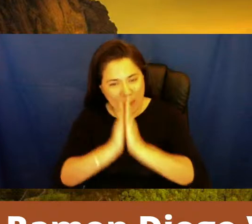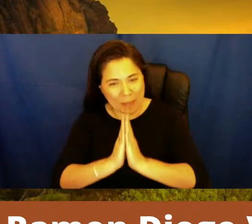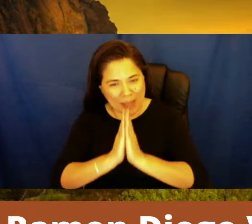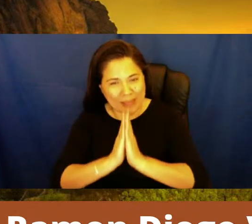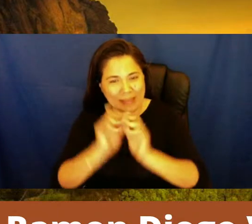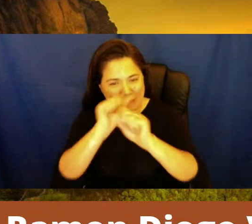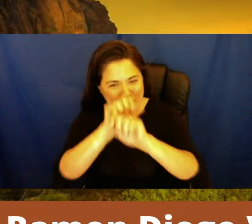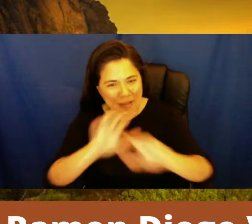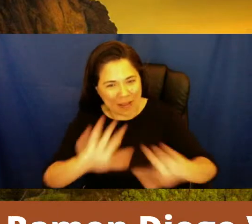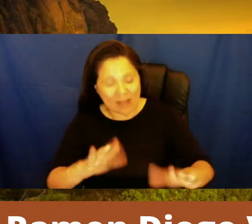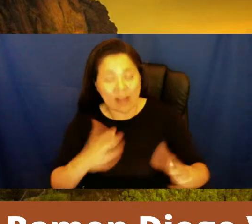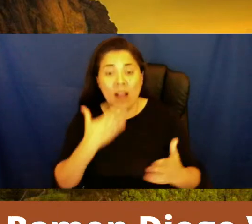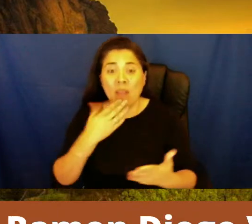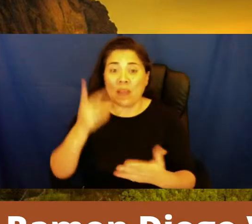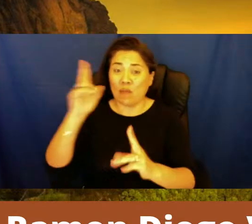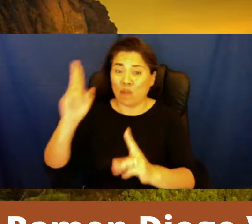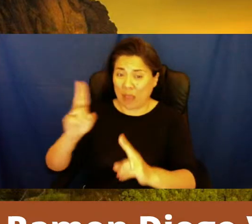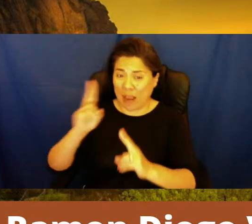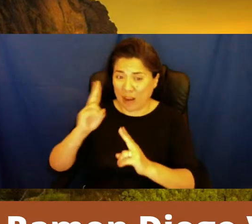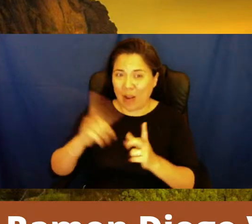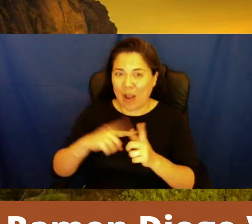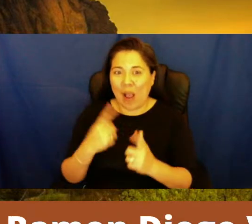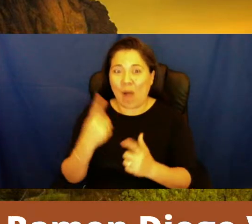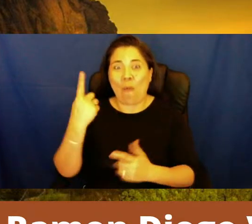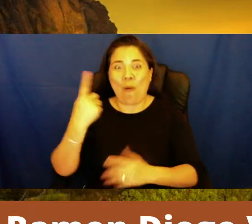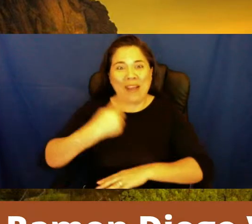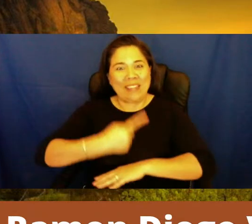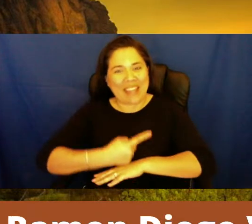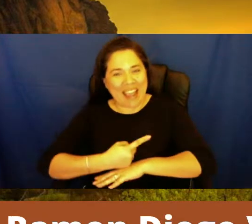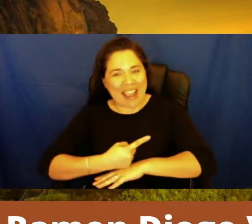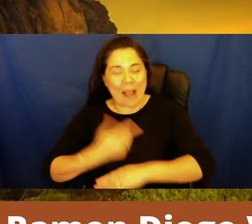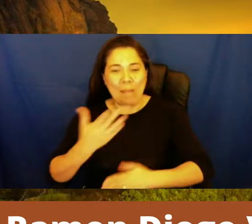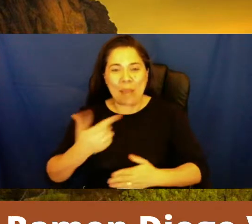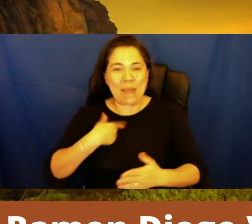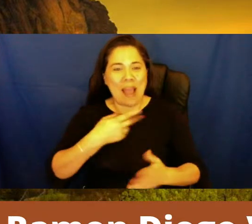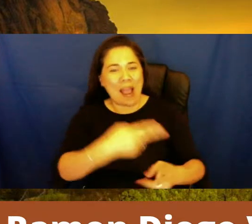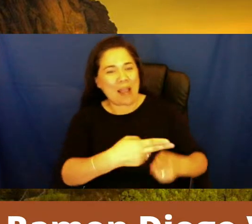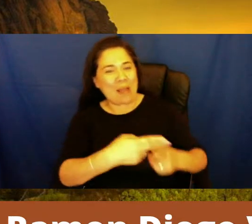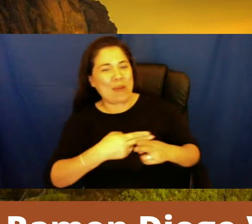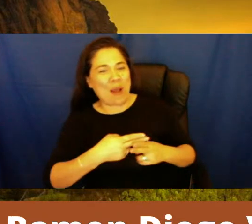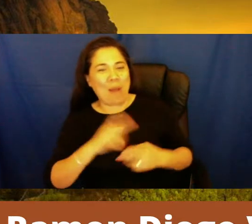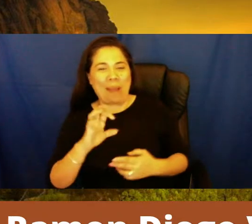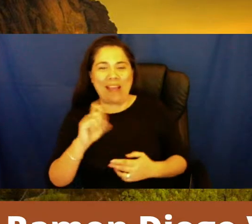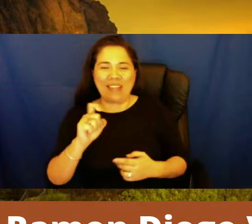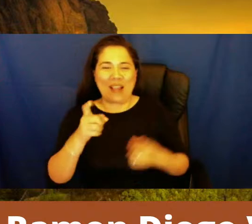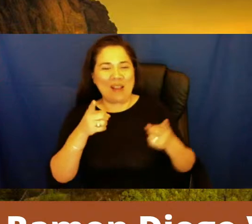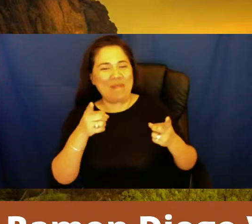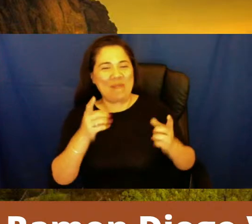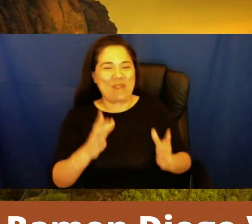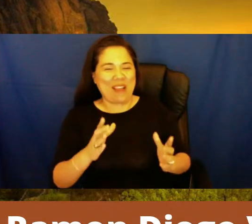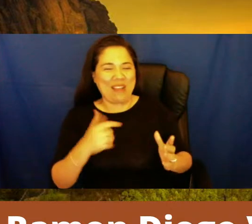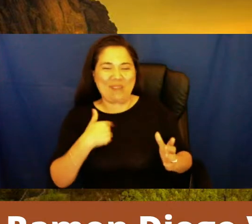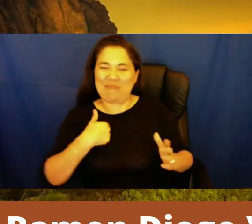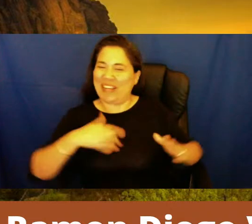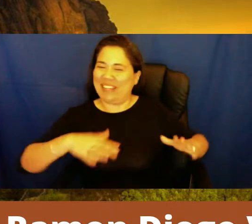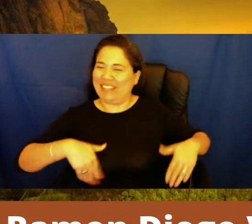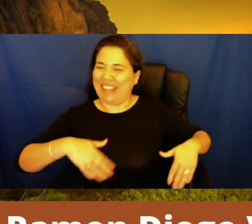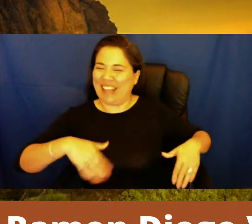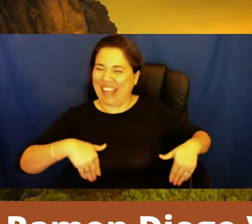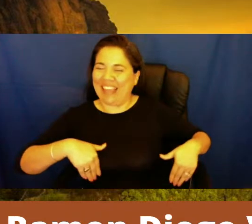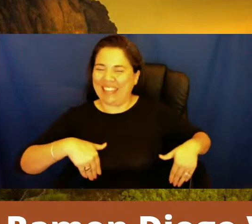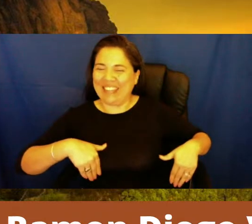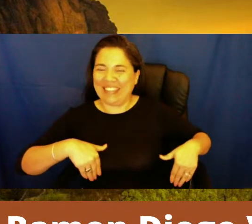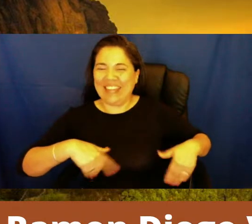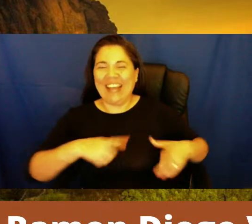acknowledgement. And although I would love that one day this that title as executive director, that would go to one of